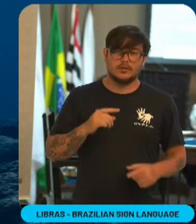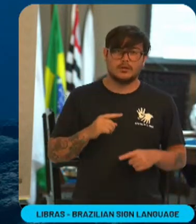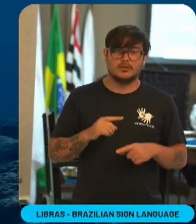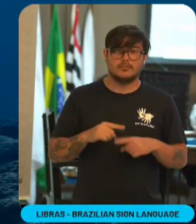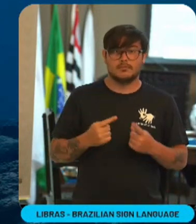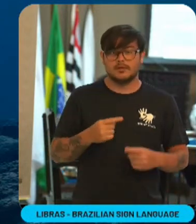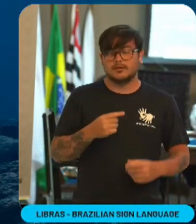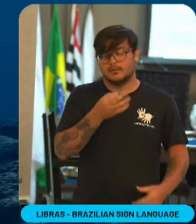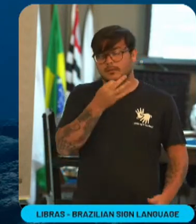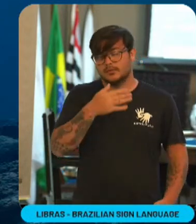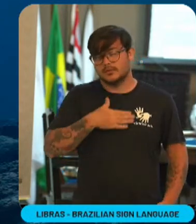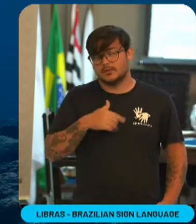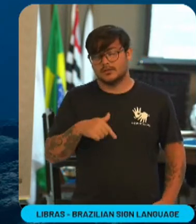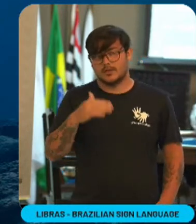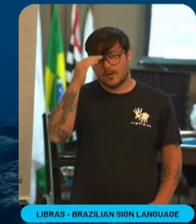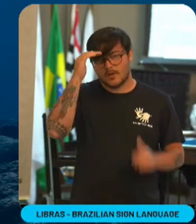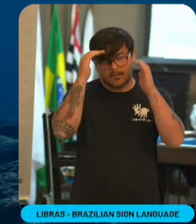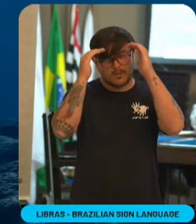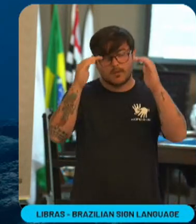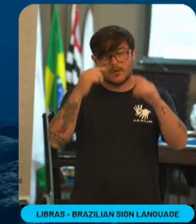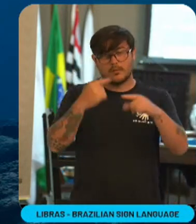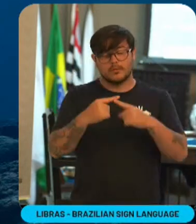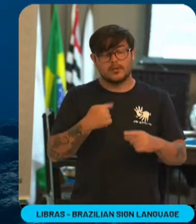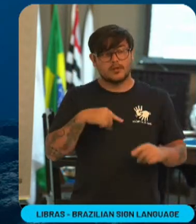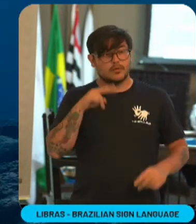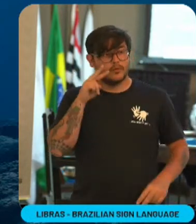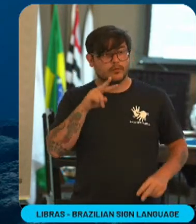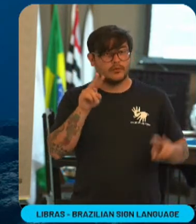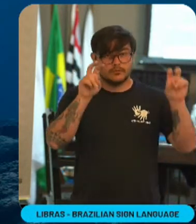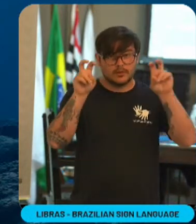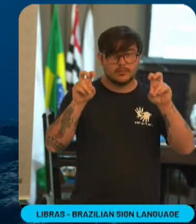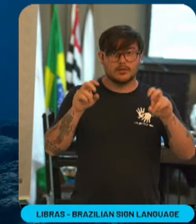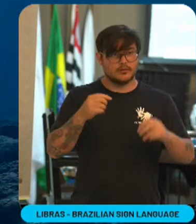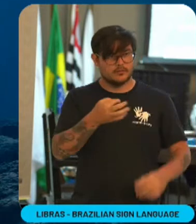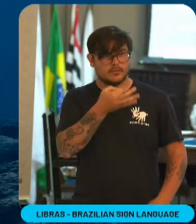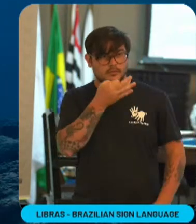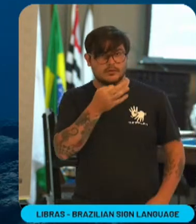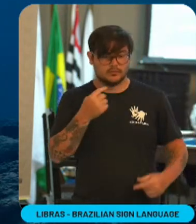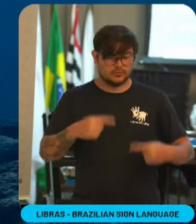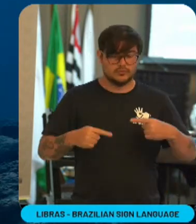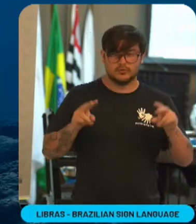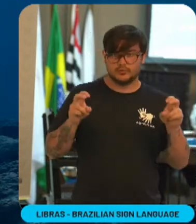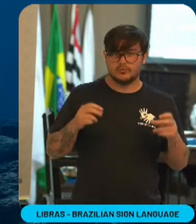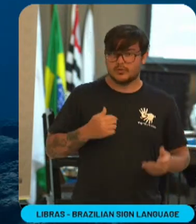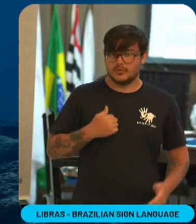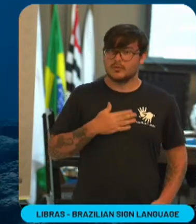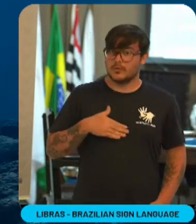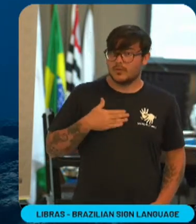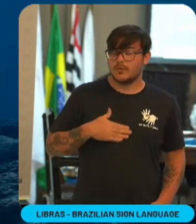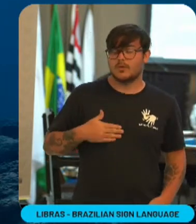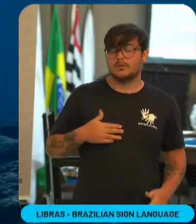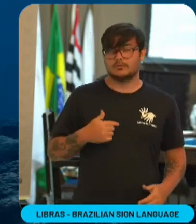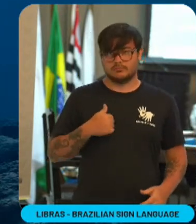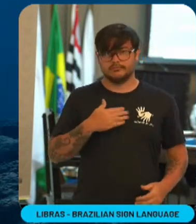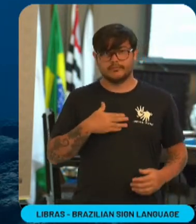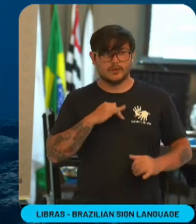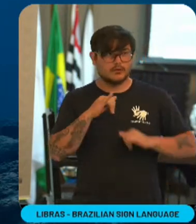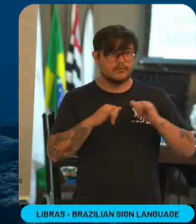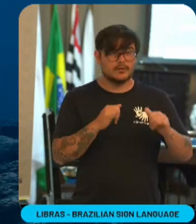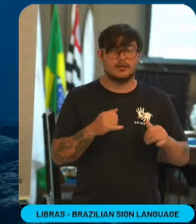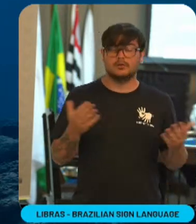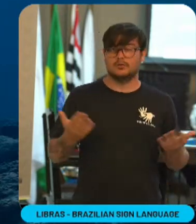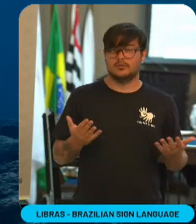about climate changes and climate as well. But I want to say that when